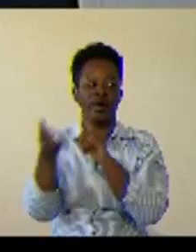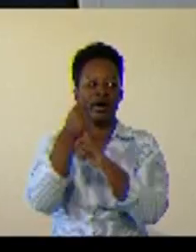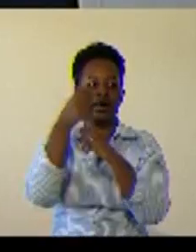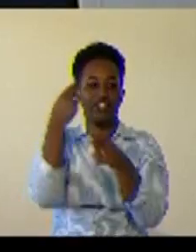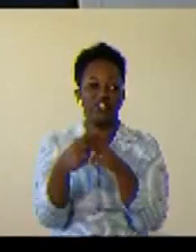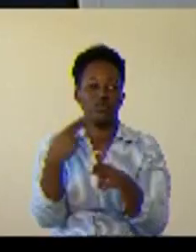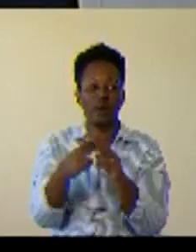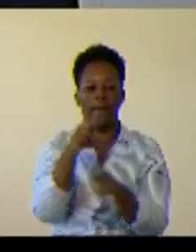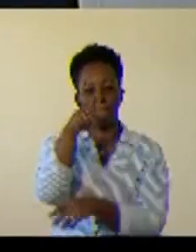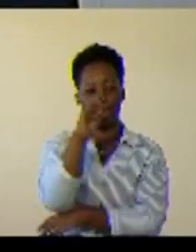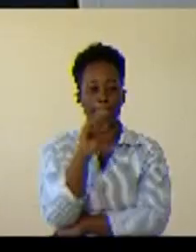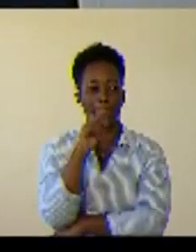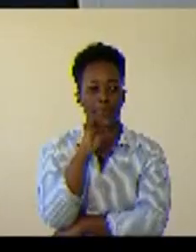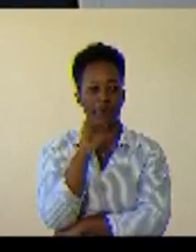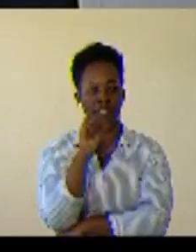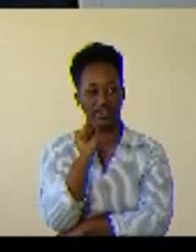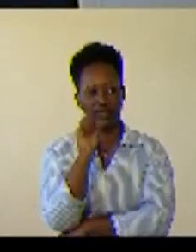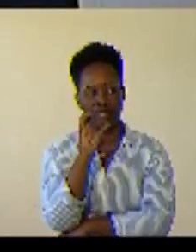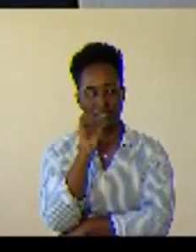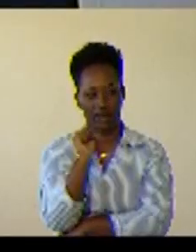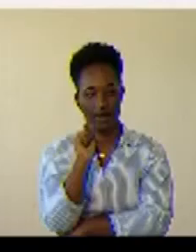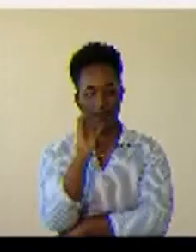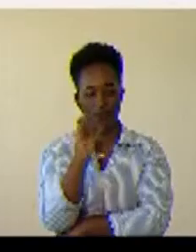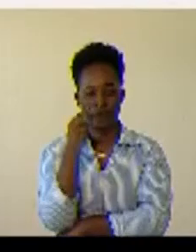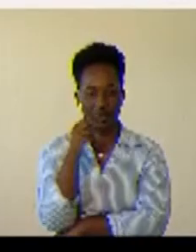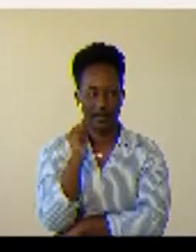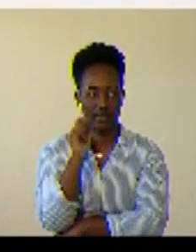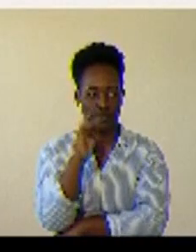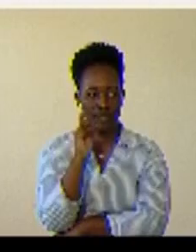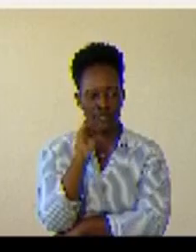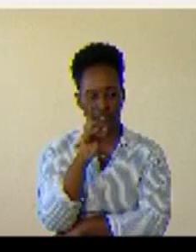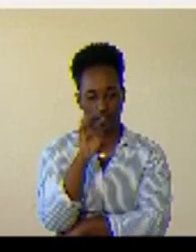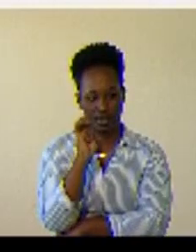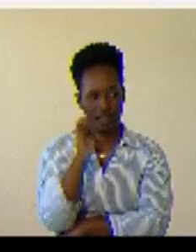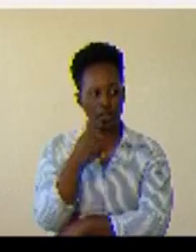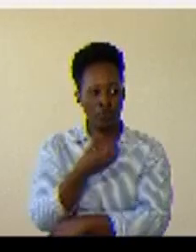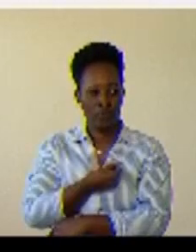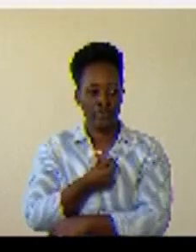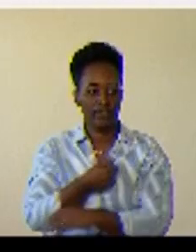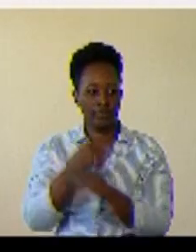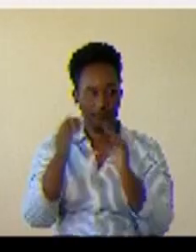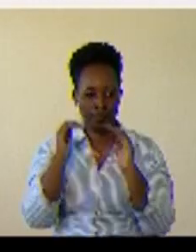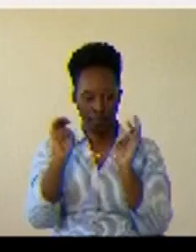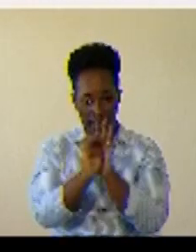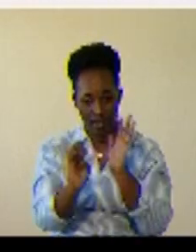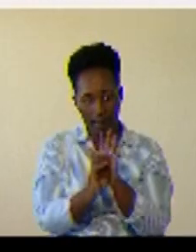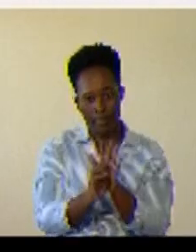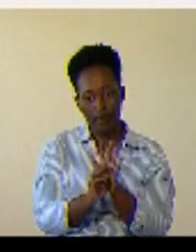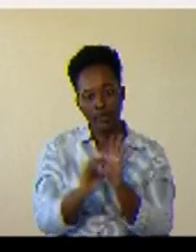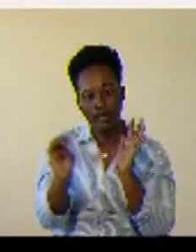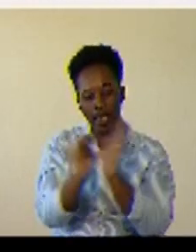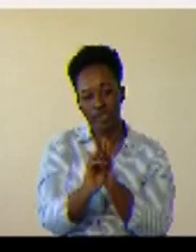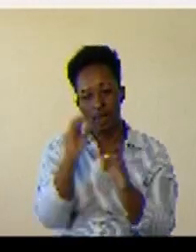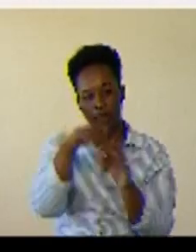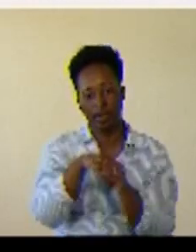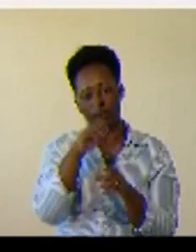polysaccharide. We have examples of these. We have starch, we have glycogen, we have cellulose, we